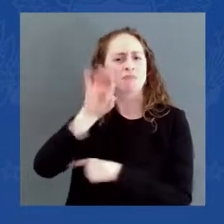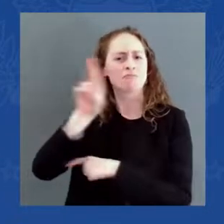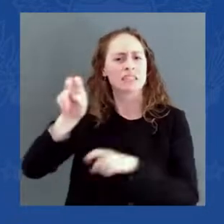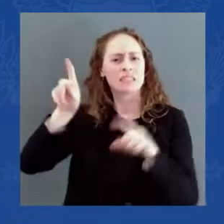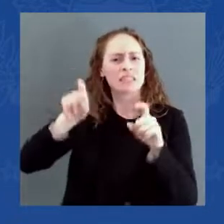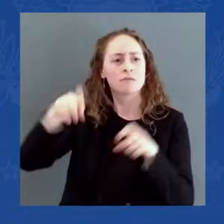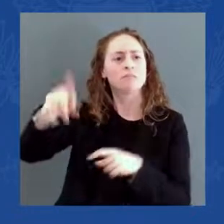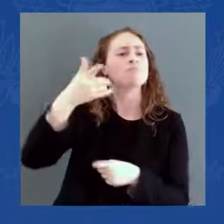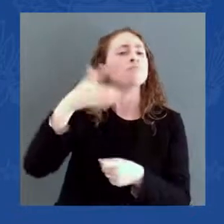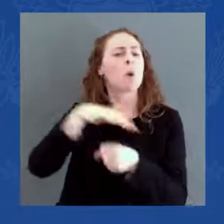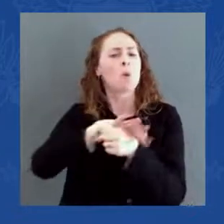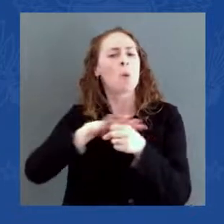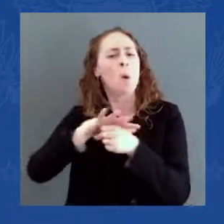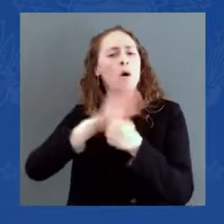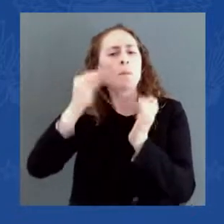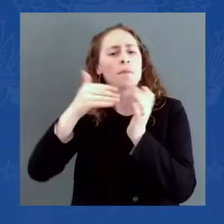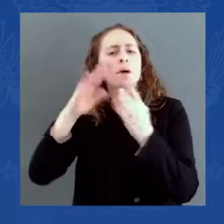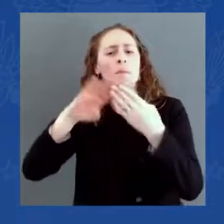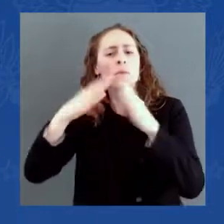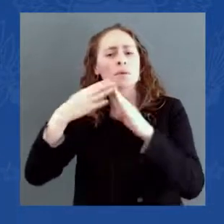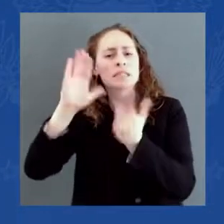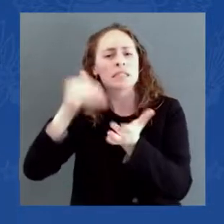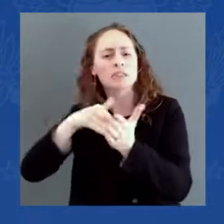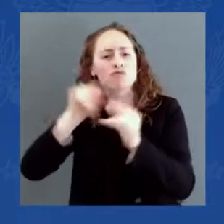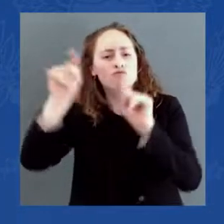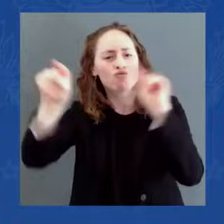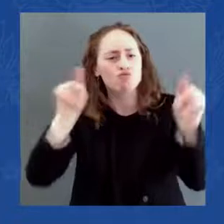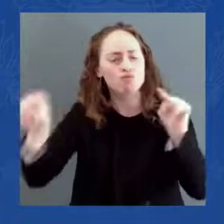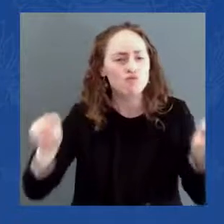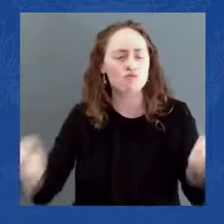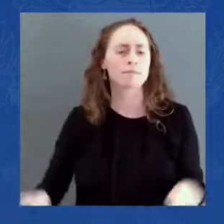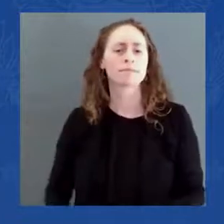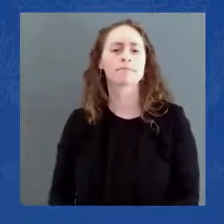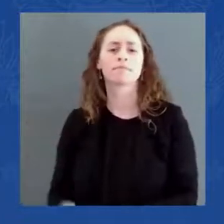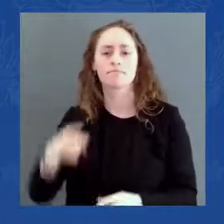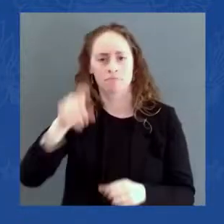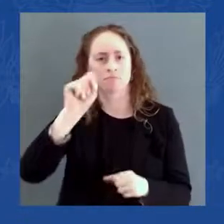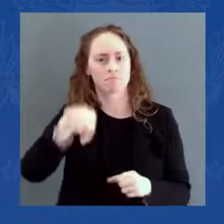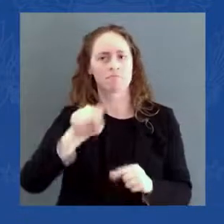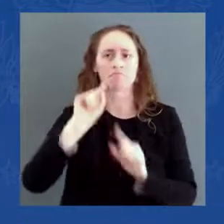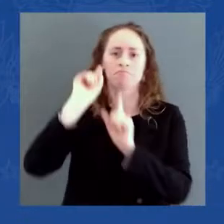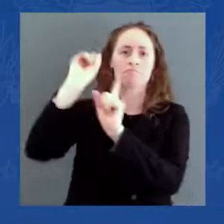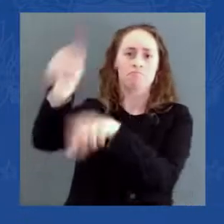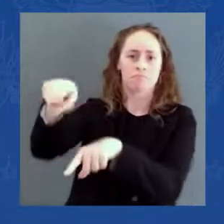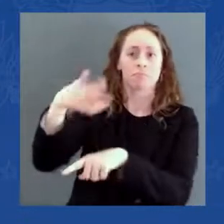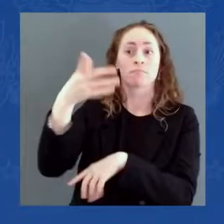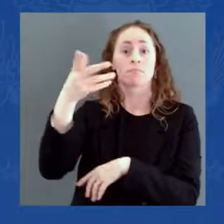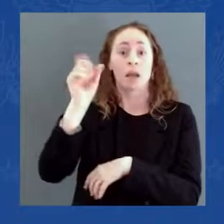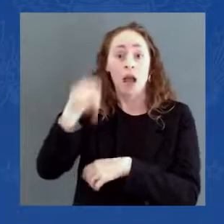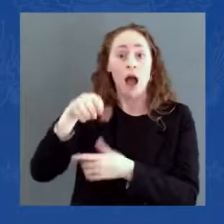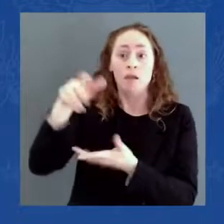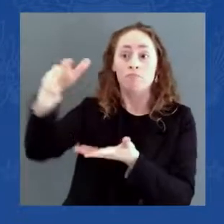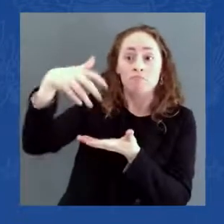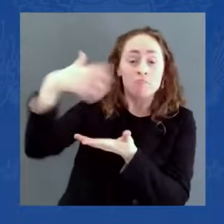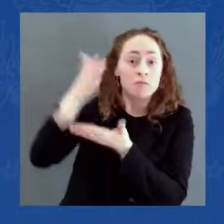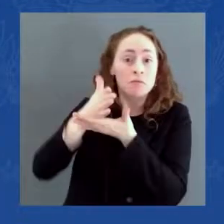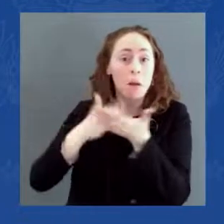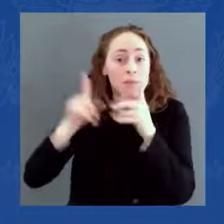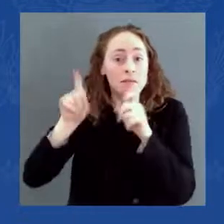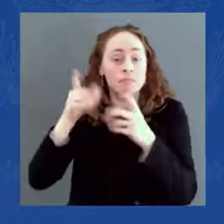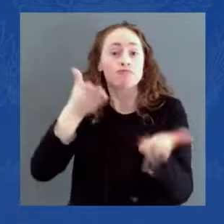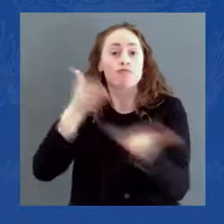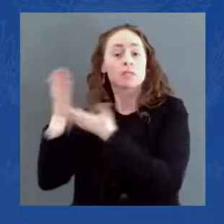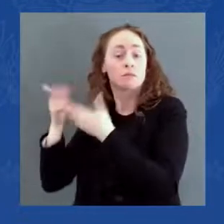winter, you'll be able to test for free in the comfort of your home and have some peace of mind. This is on top